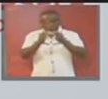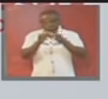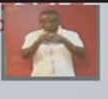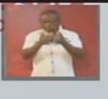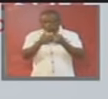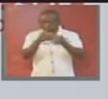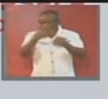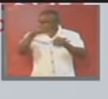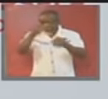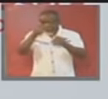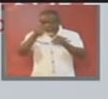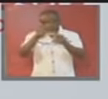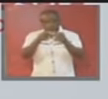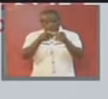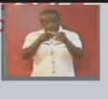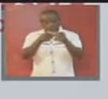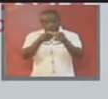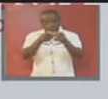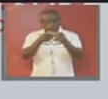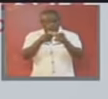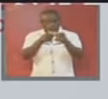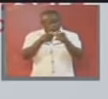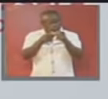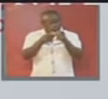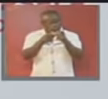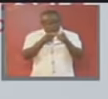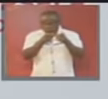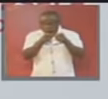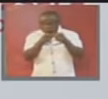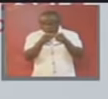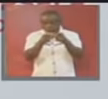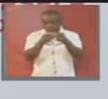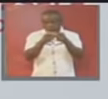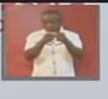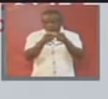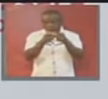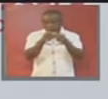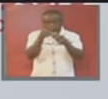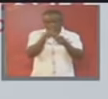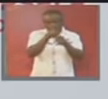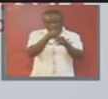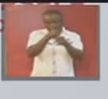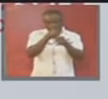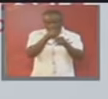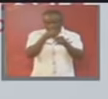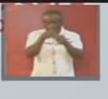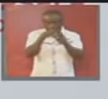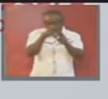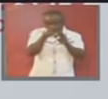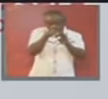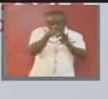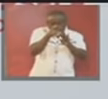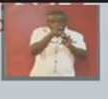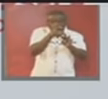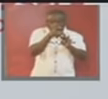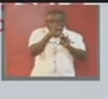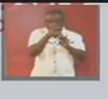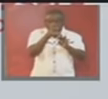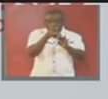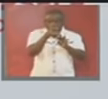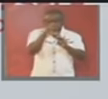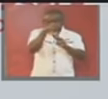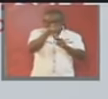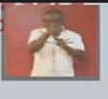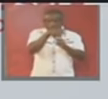prevention control measure and to alert the doctor in charge of infection prevention control at Port of Spain as to